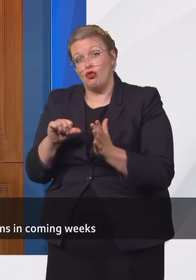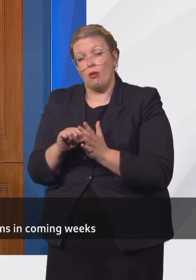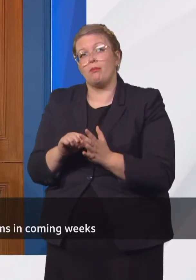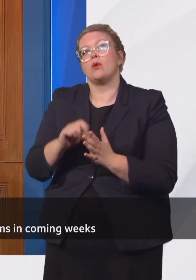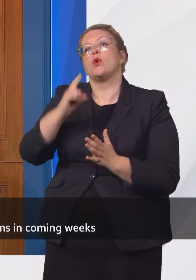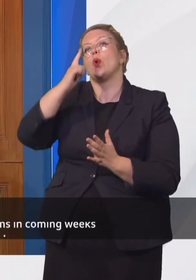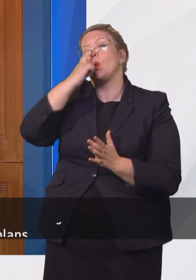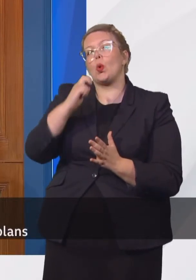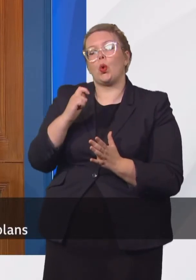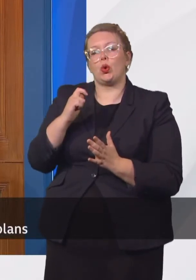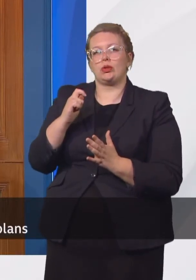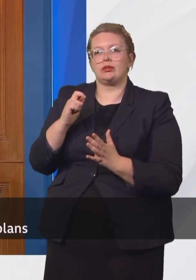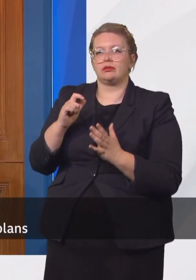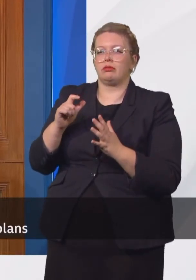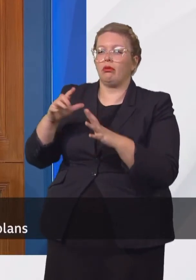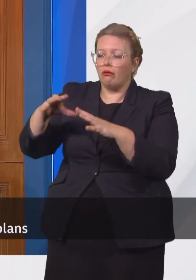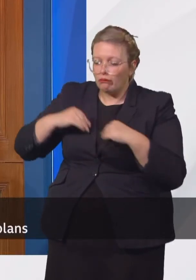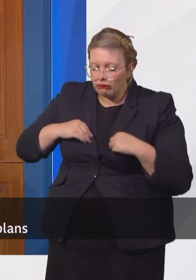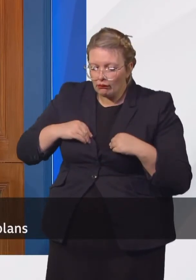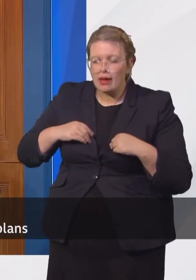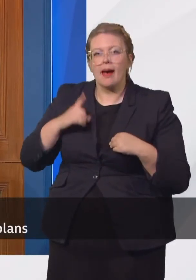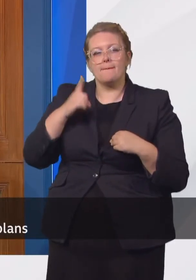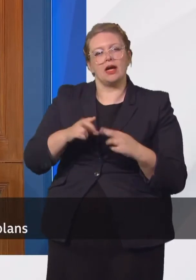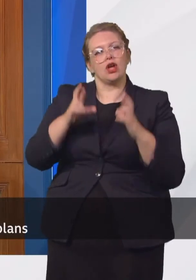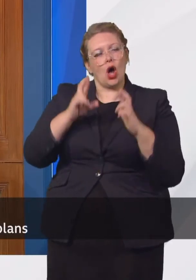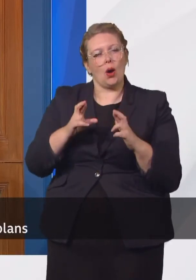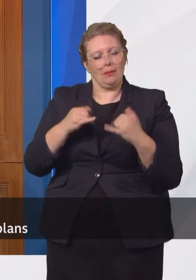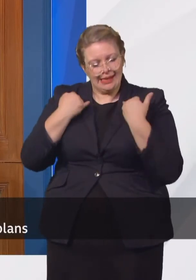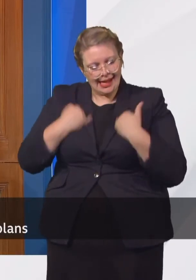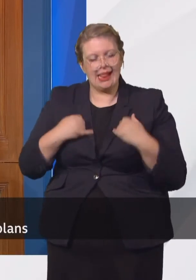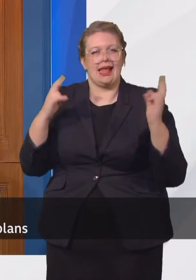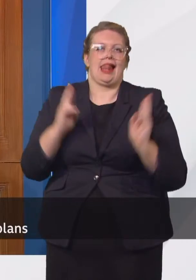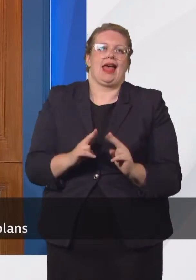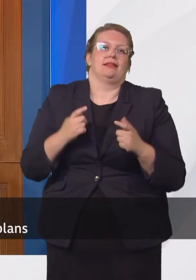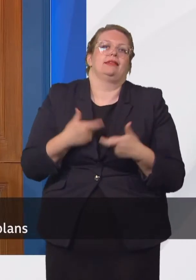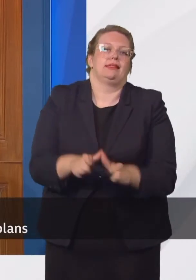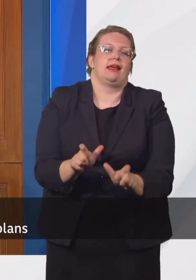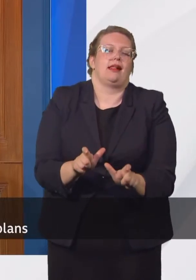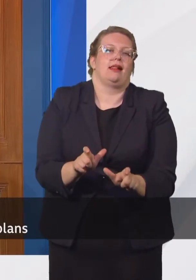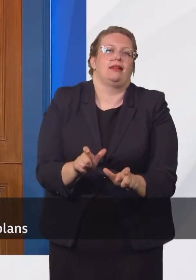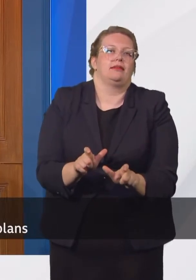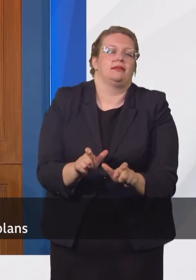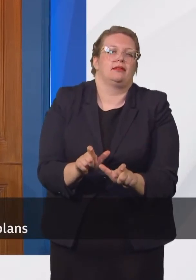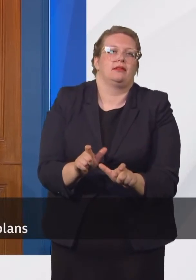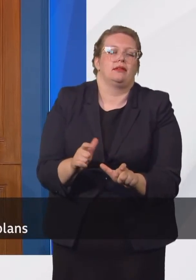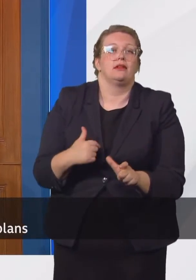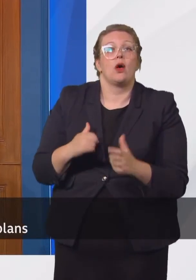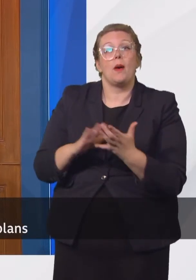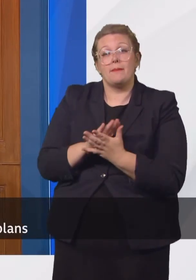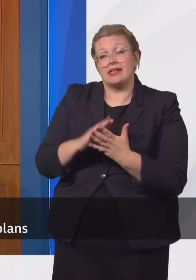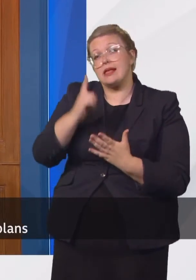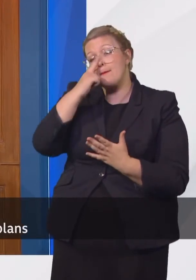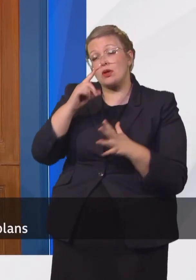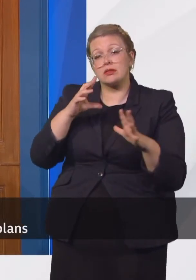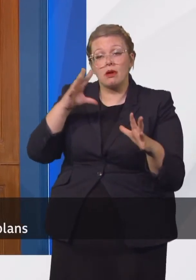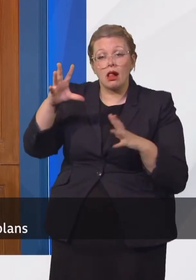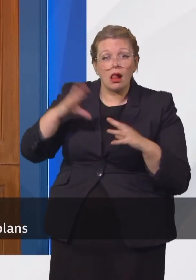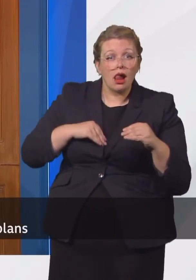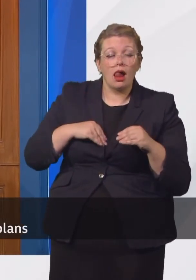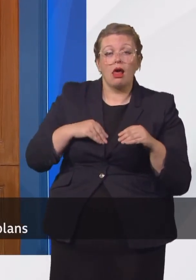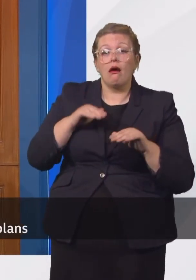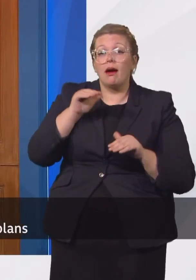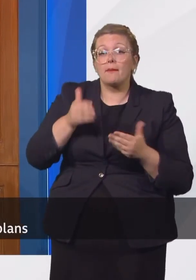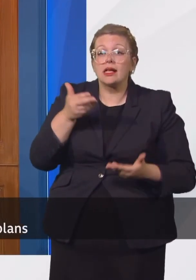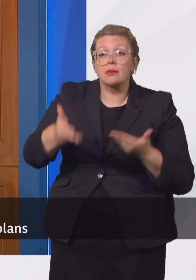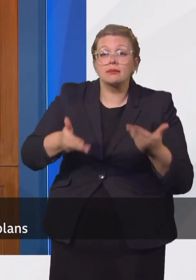against severe disease will be much more solid and much more lasting. But it is an uncertain world. I'm not going to